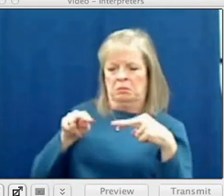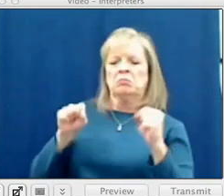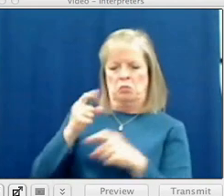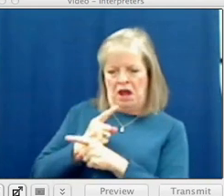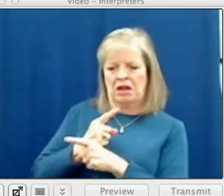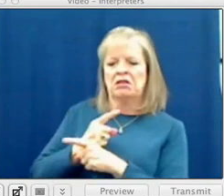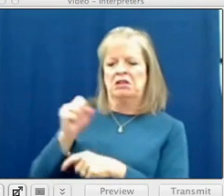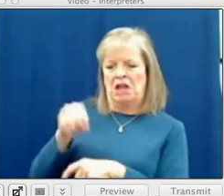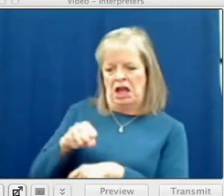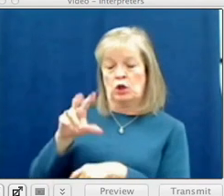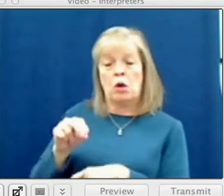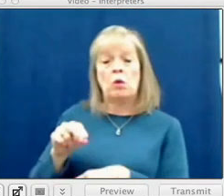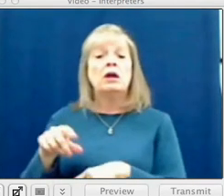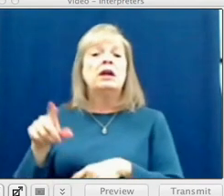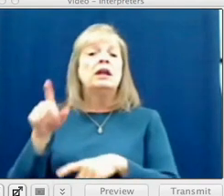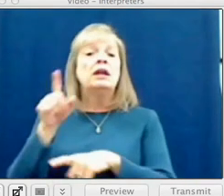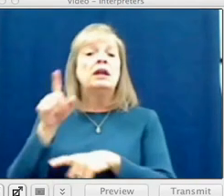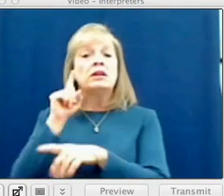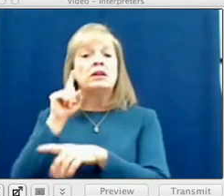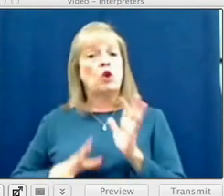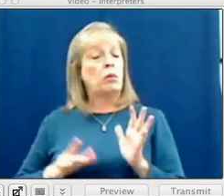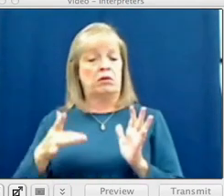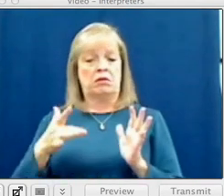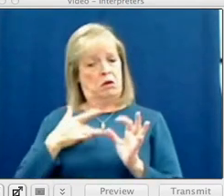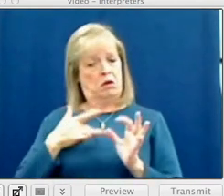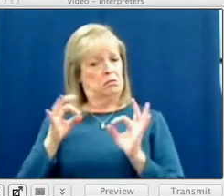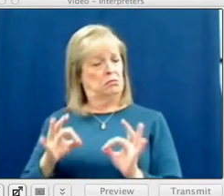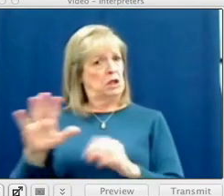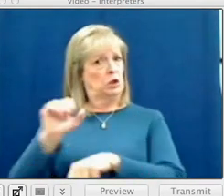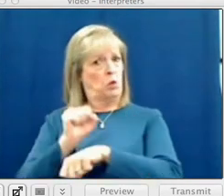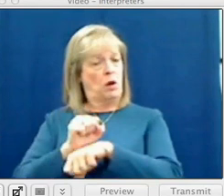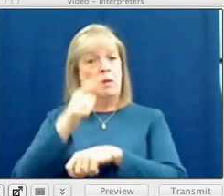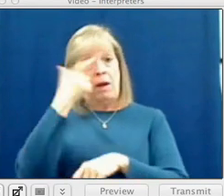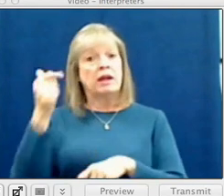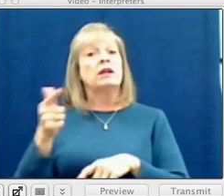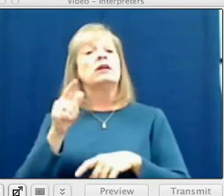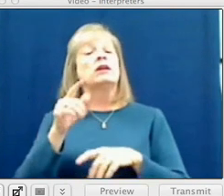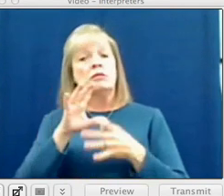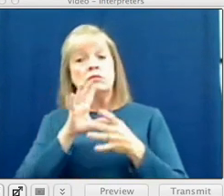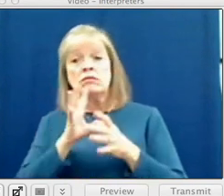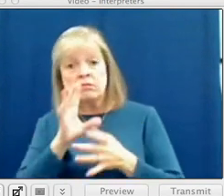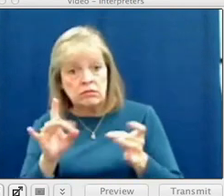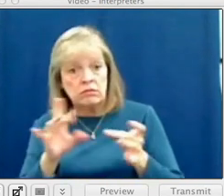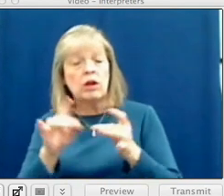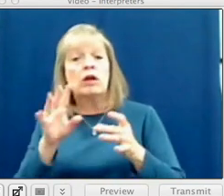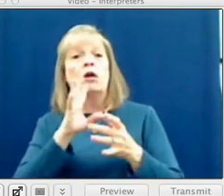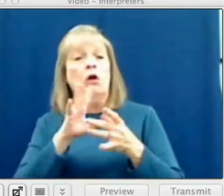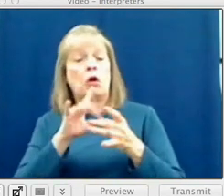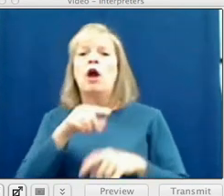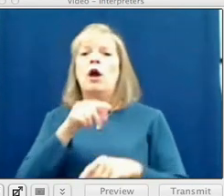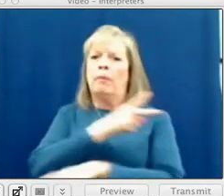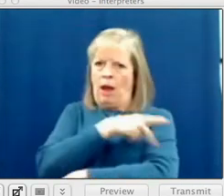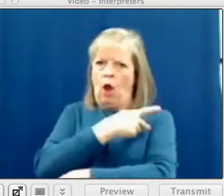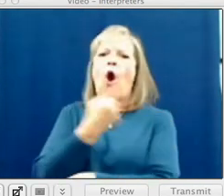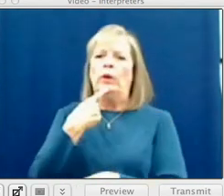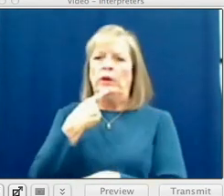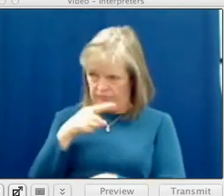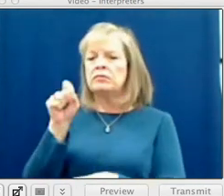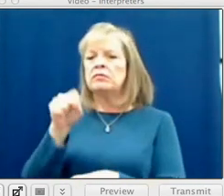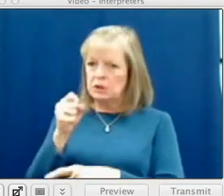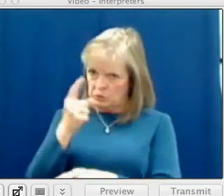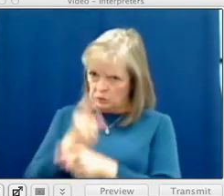his work, since what he read was continually confirmed by the patient. After about 45 minutes of this, by